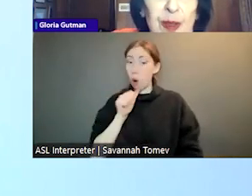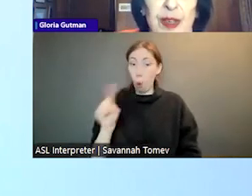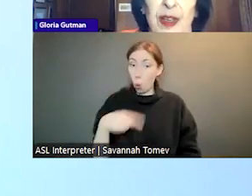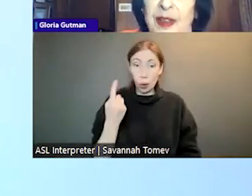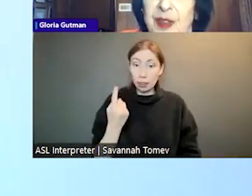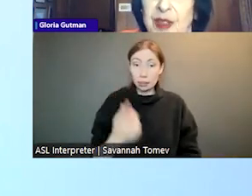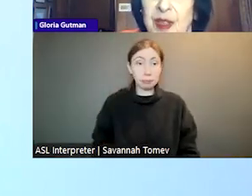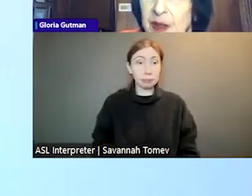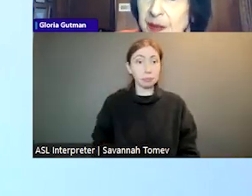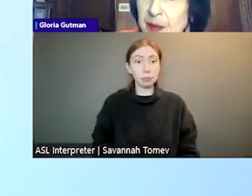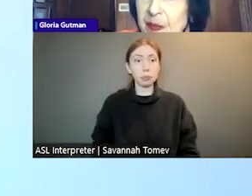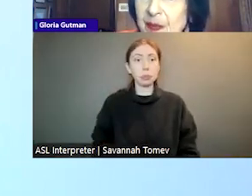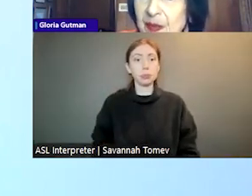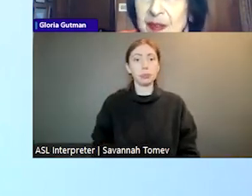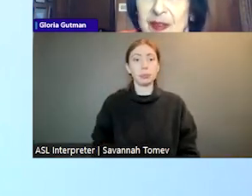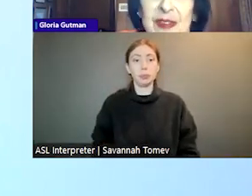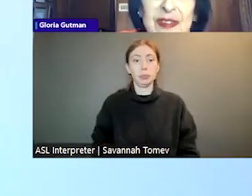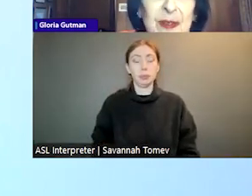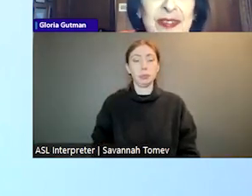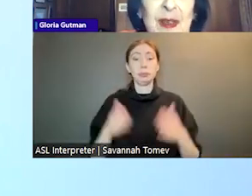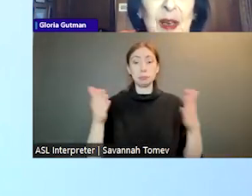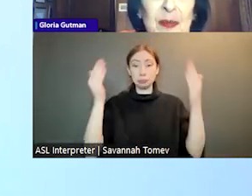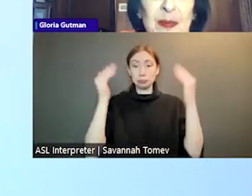When we look at the